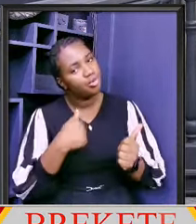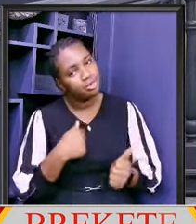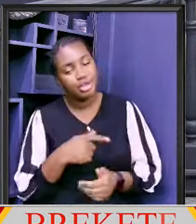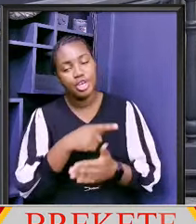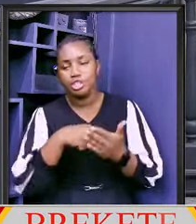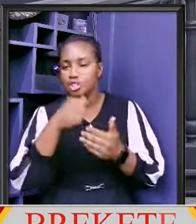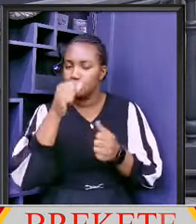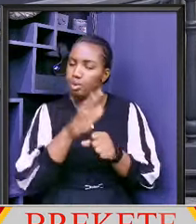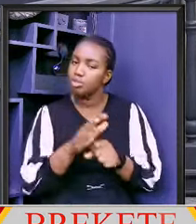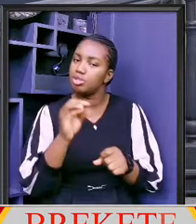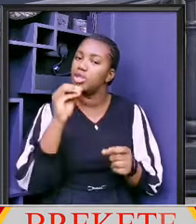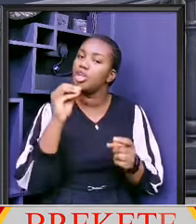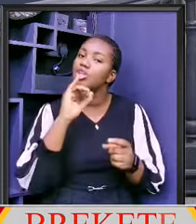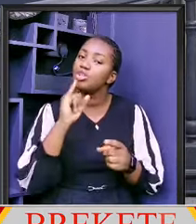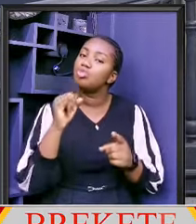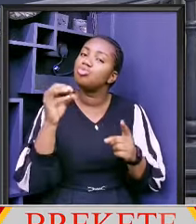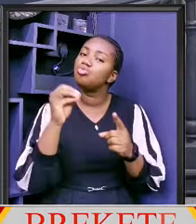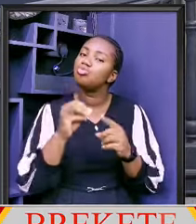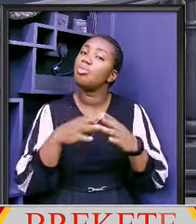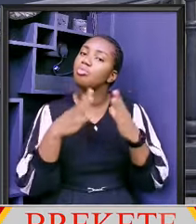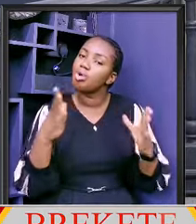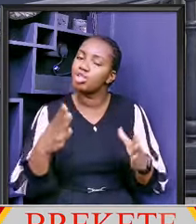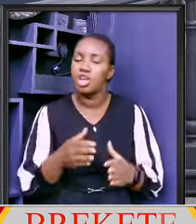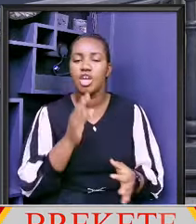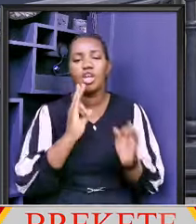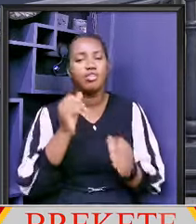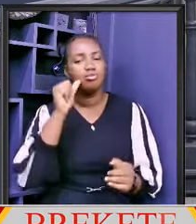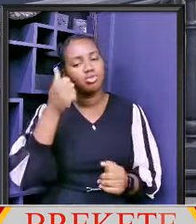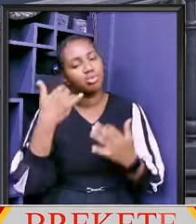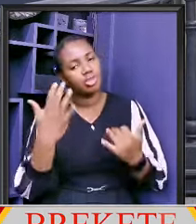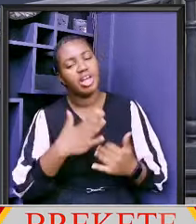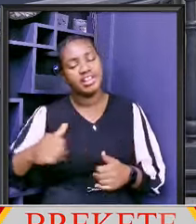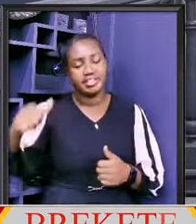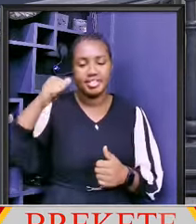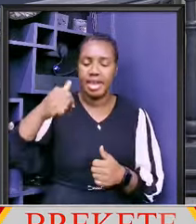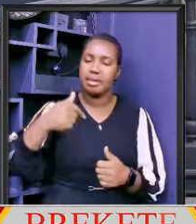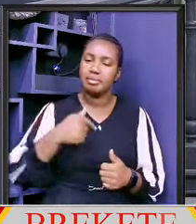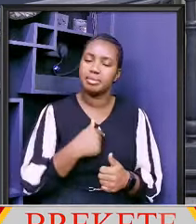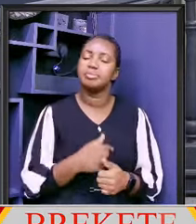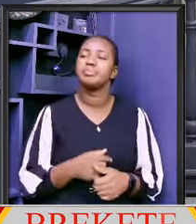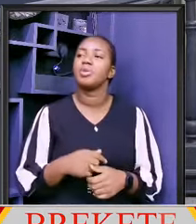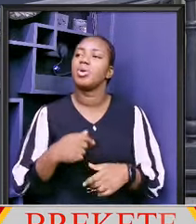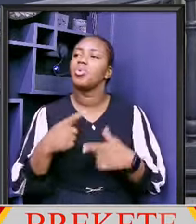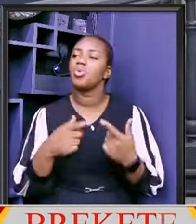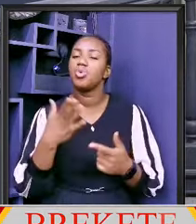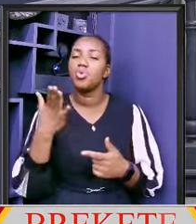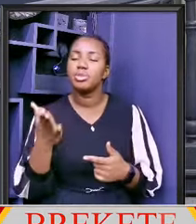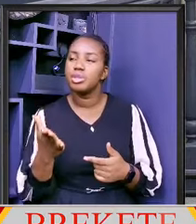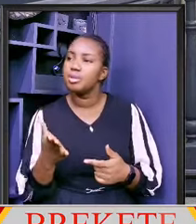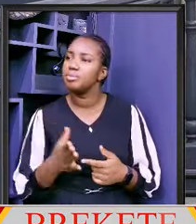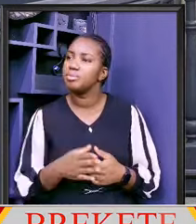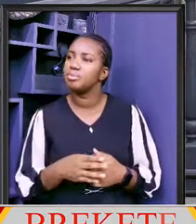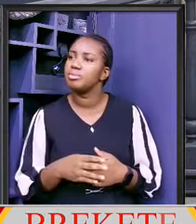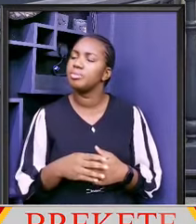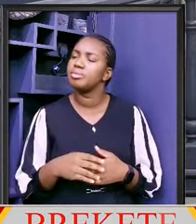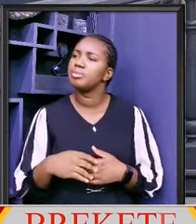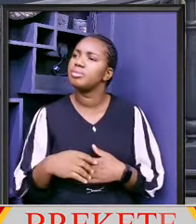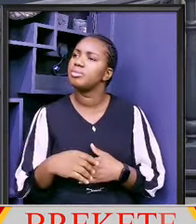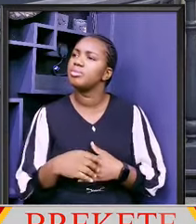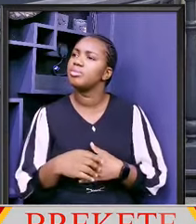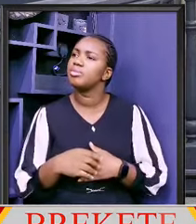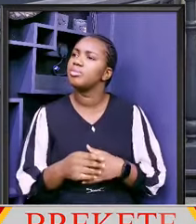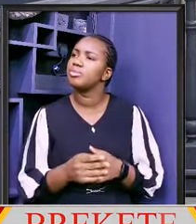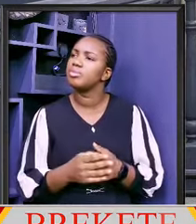prebongos. Tomorrow, deny me. So after we met in the hotel room, we discussed. He said, this is not wrong. Follow me. Follow me. Every